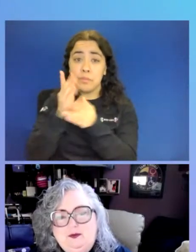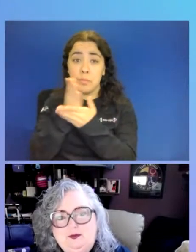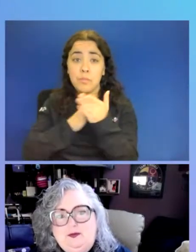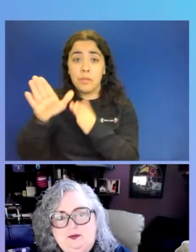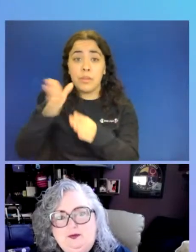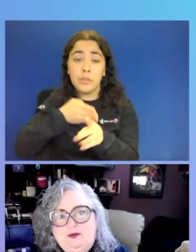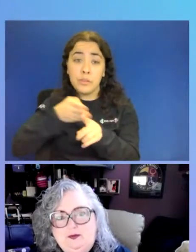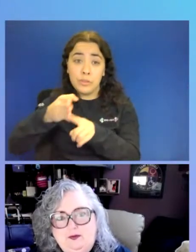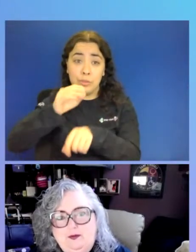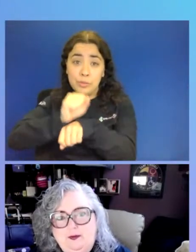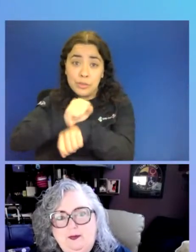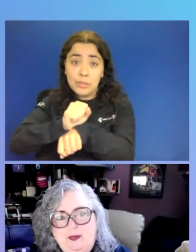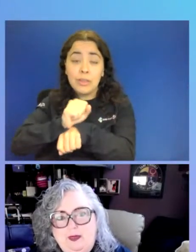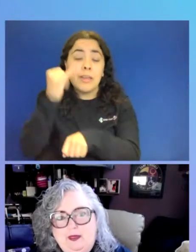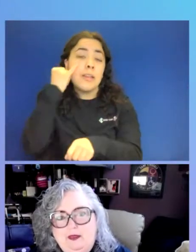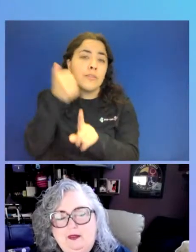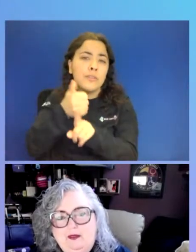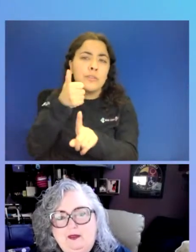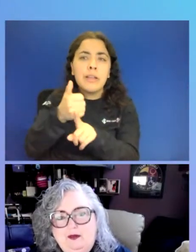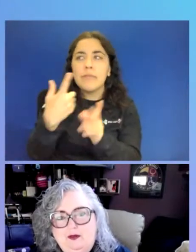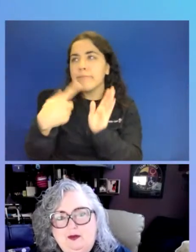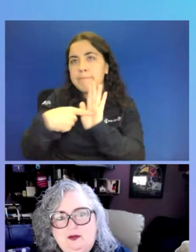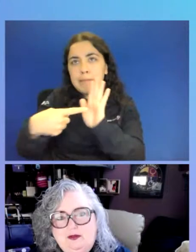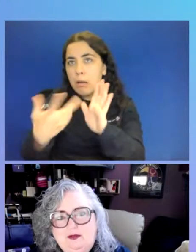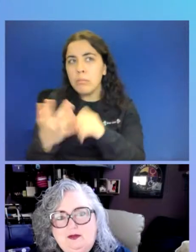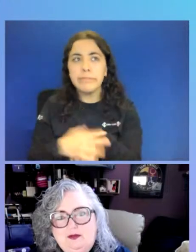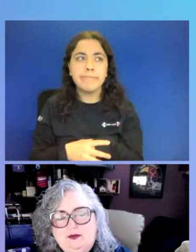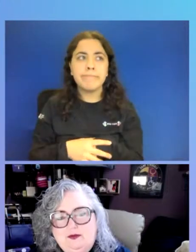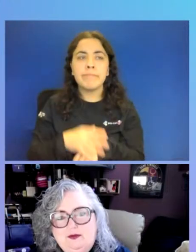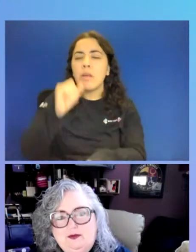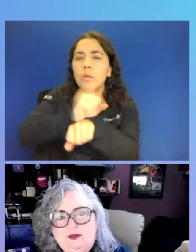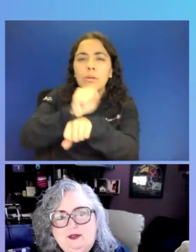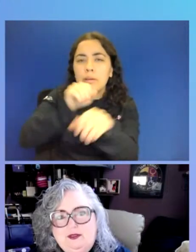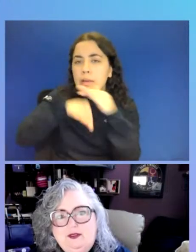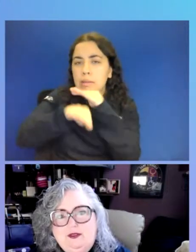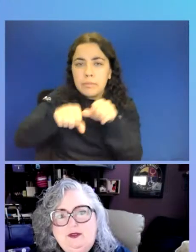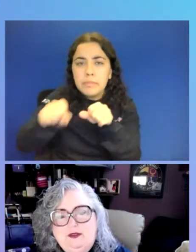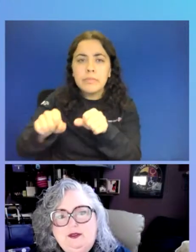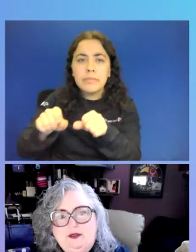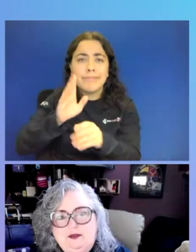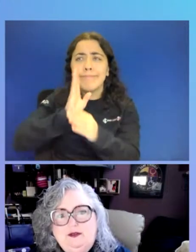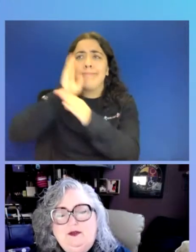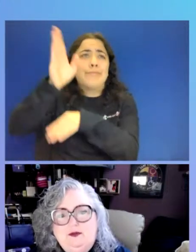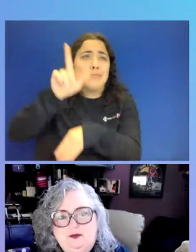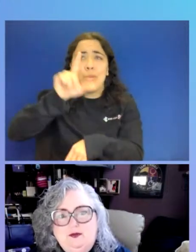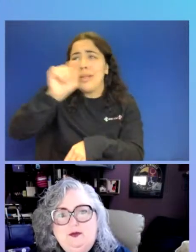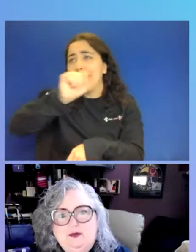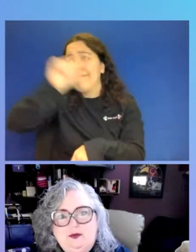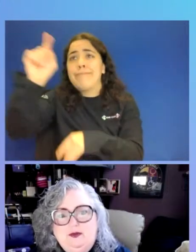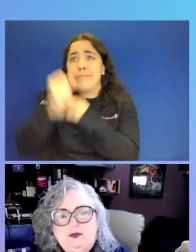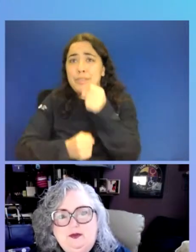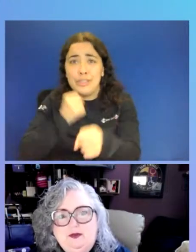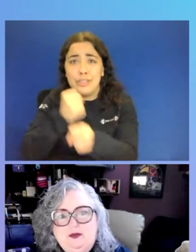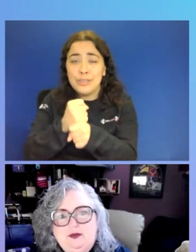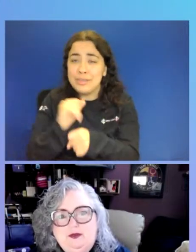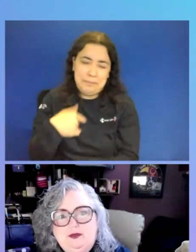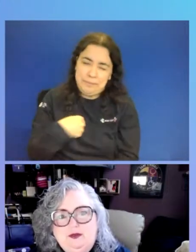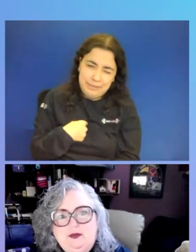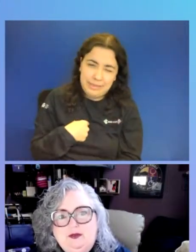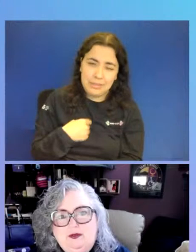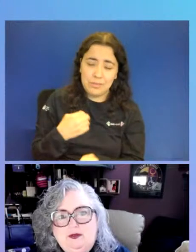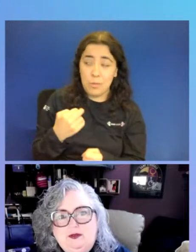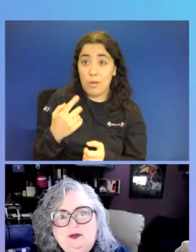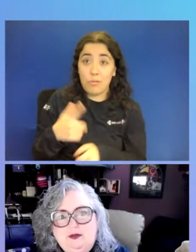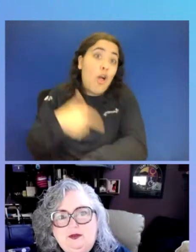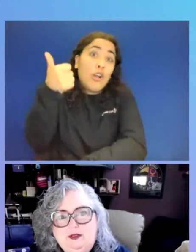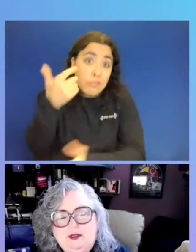careers. So if you have been in accessibility for 20 some years, like I have, or let's say longer, I'll